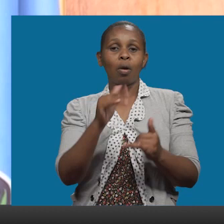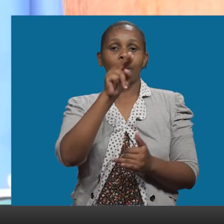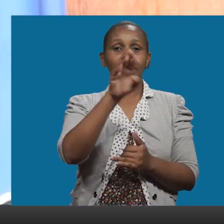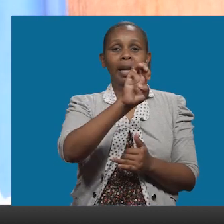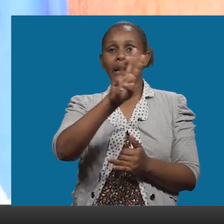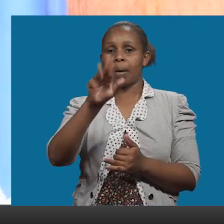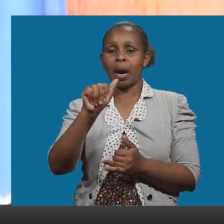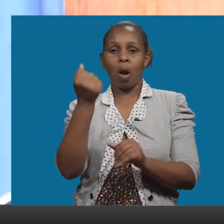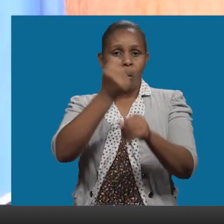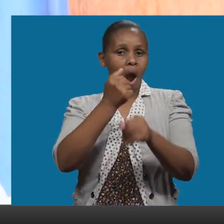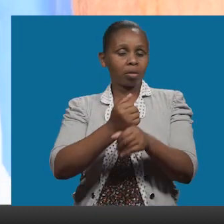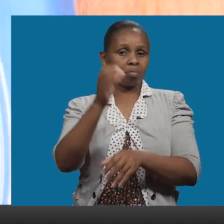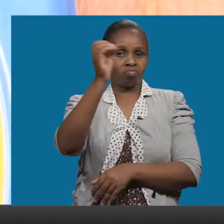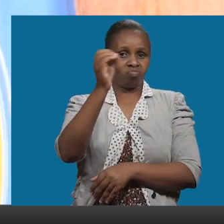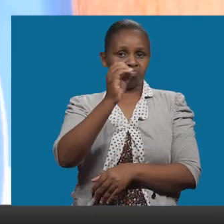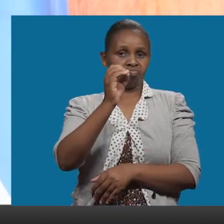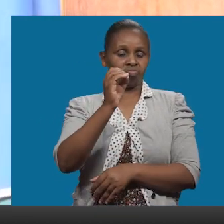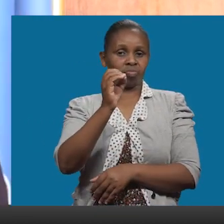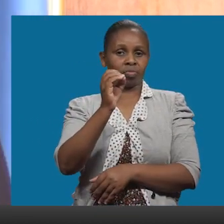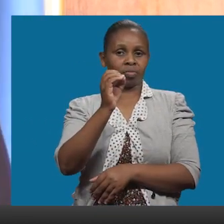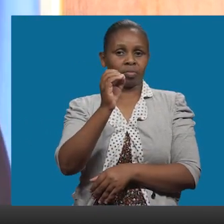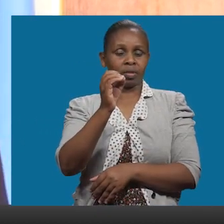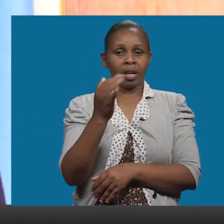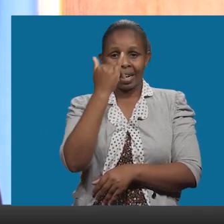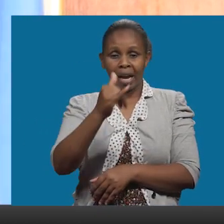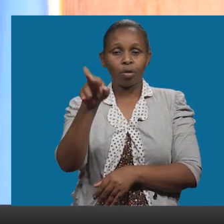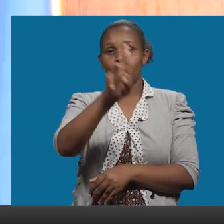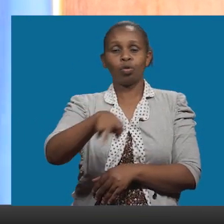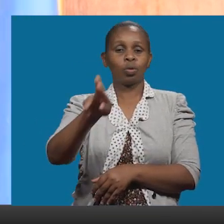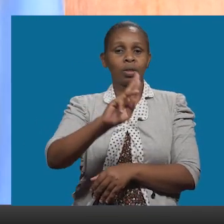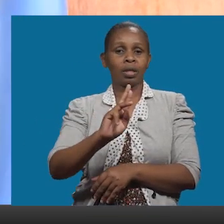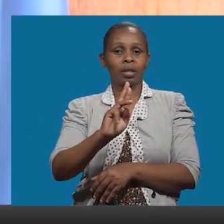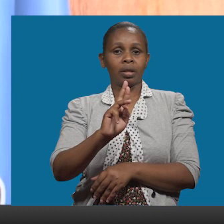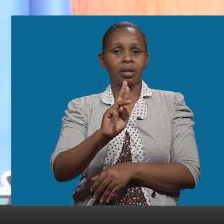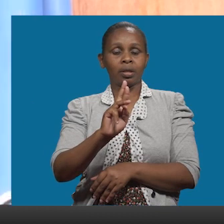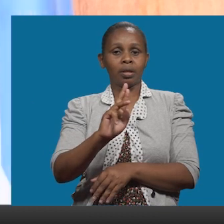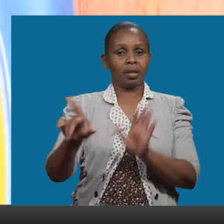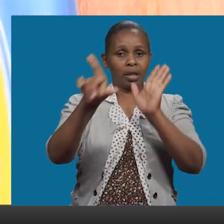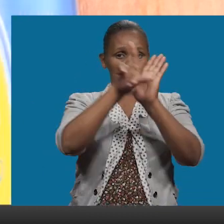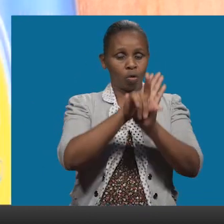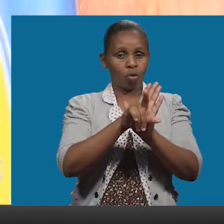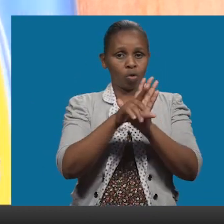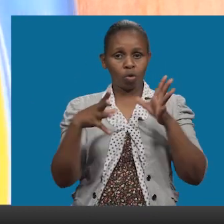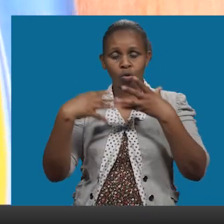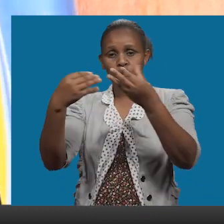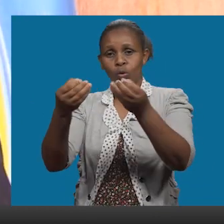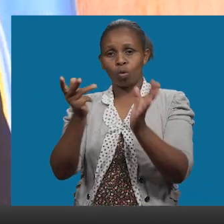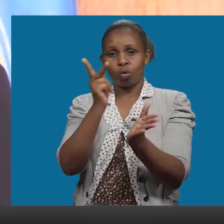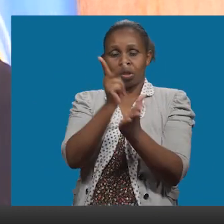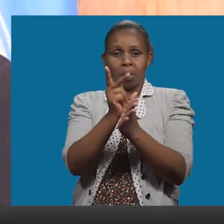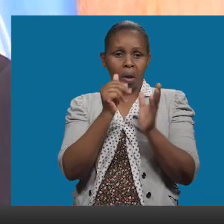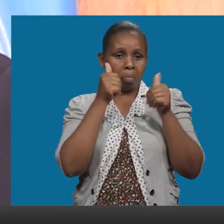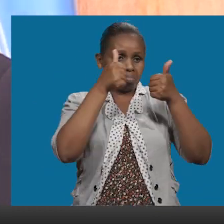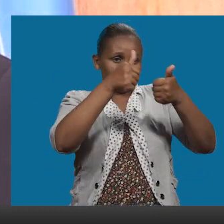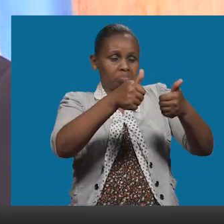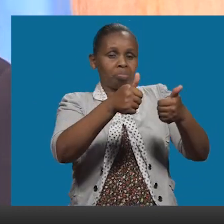asleep, because all you need to do is use the provisions of the law and you go and put what we call